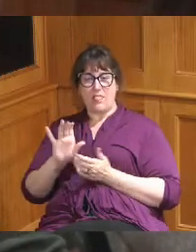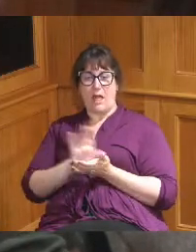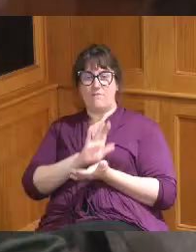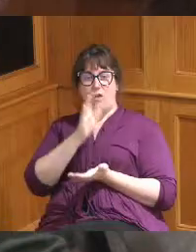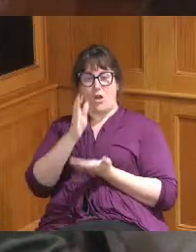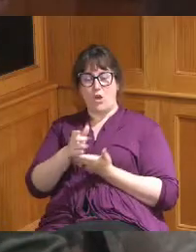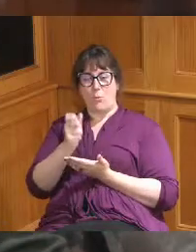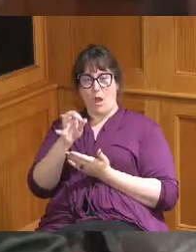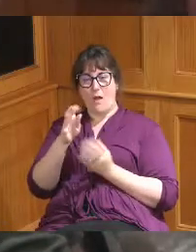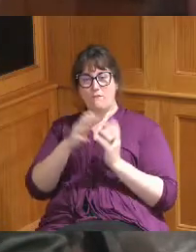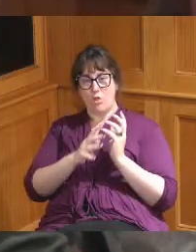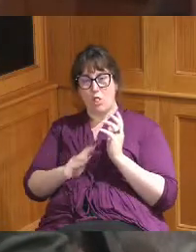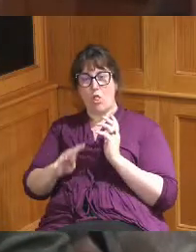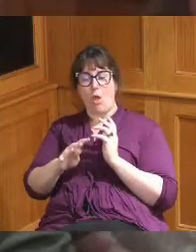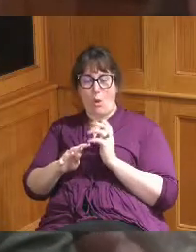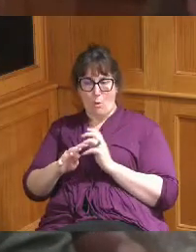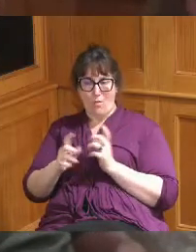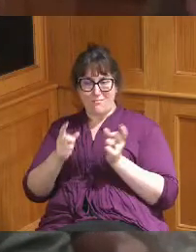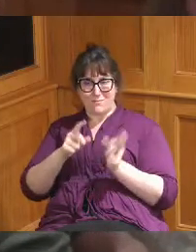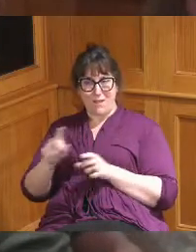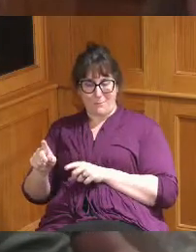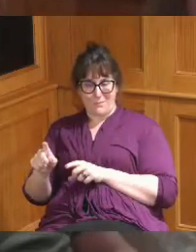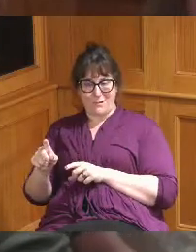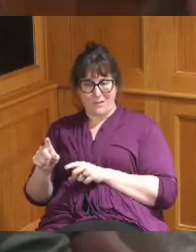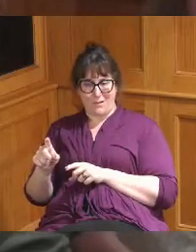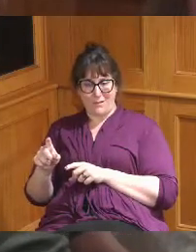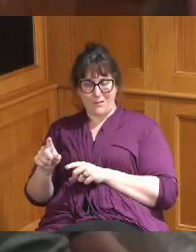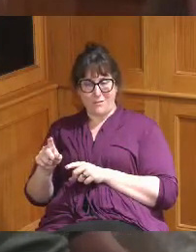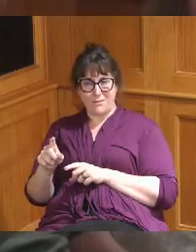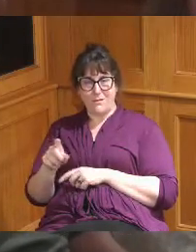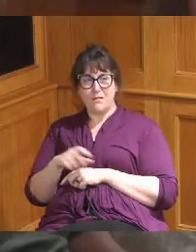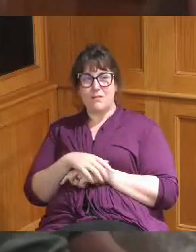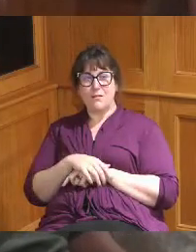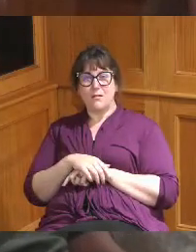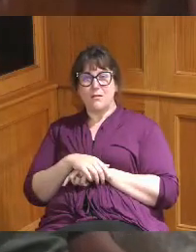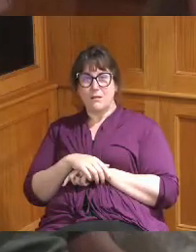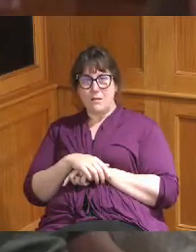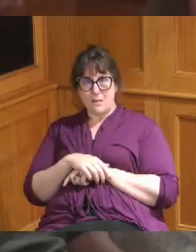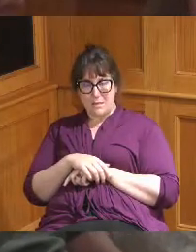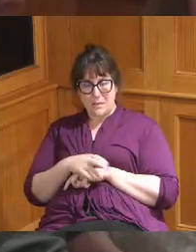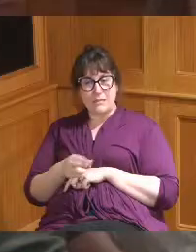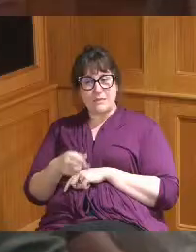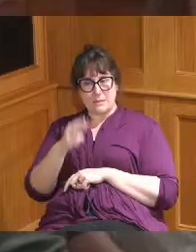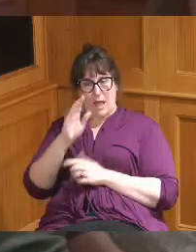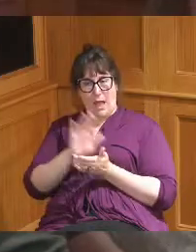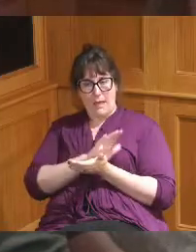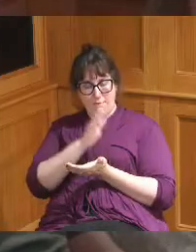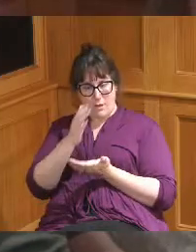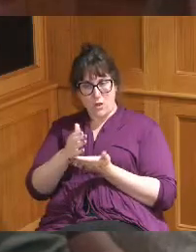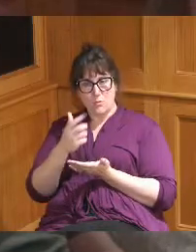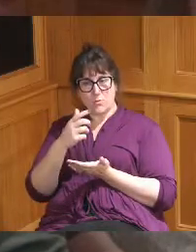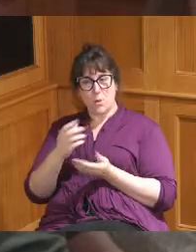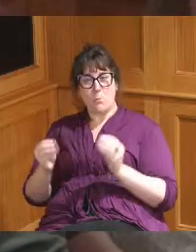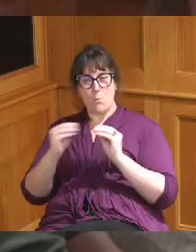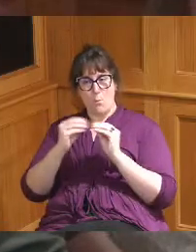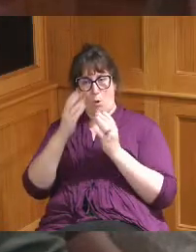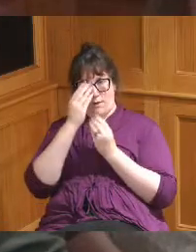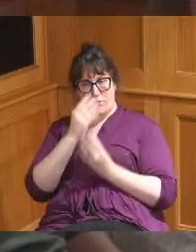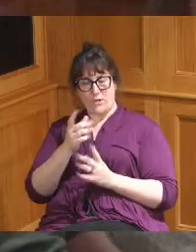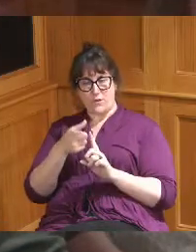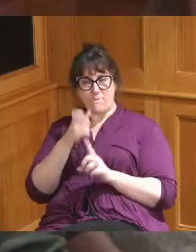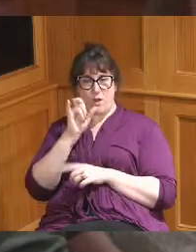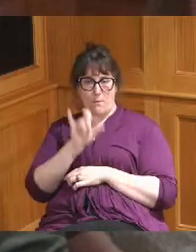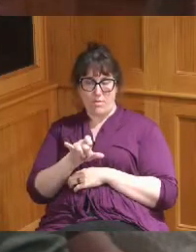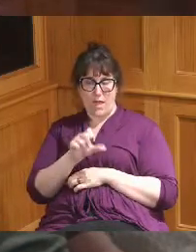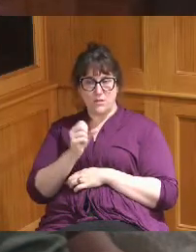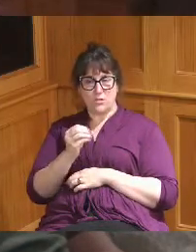flow that's coming in is where, we are also in those higher volumes, we are also getting more inflow with that. So